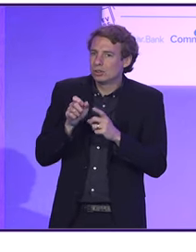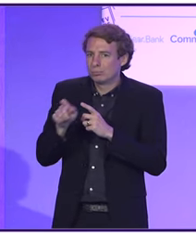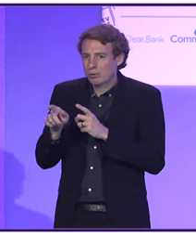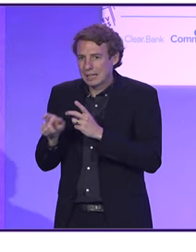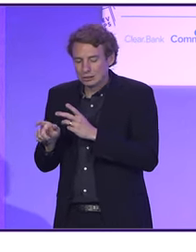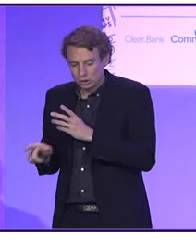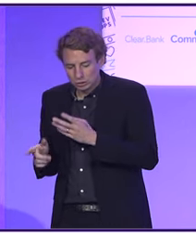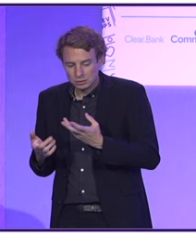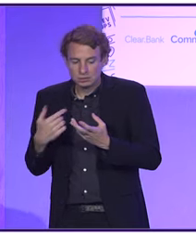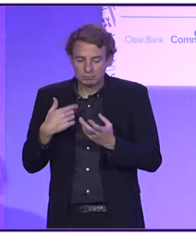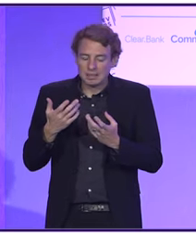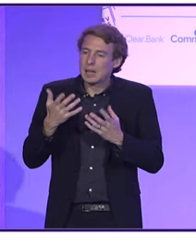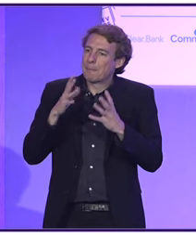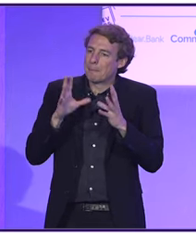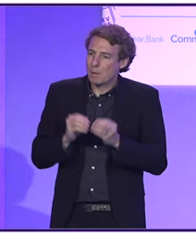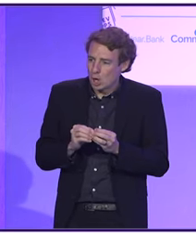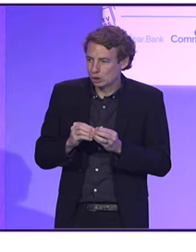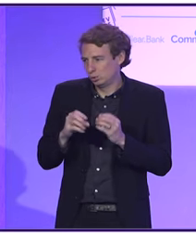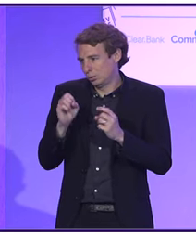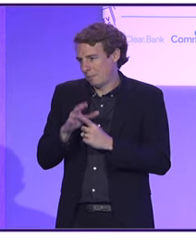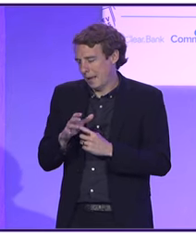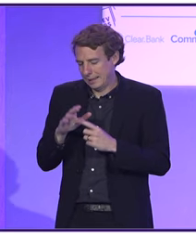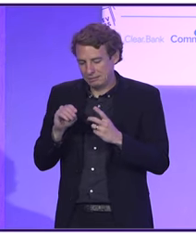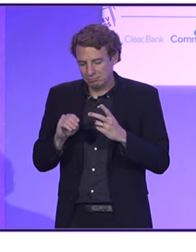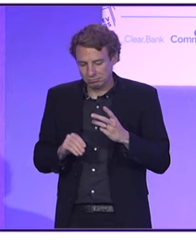and then the release candidate gets merged into main.